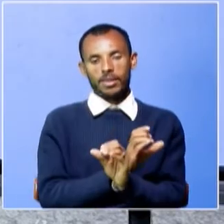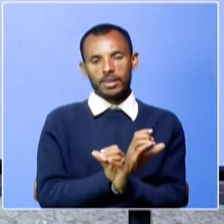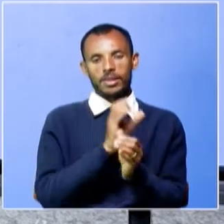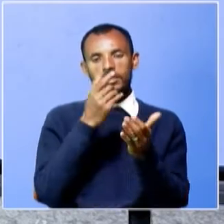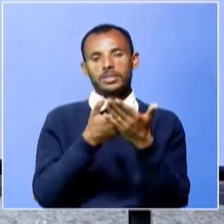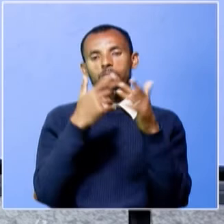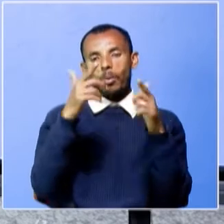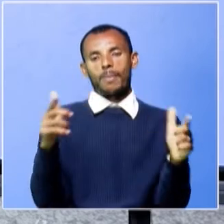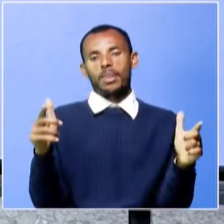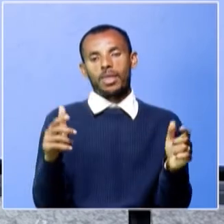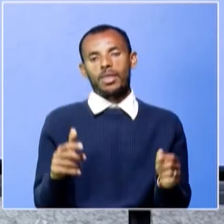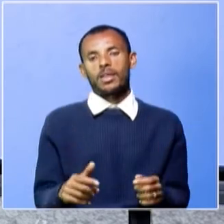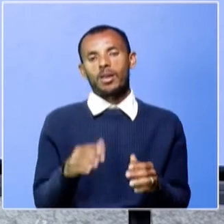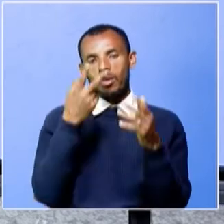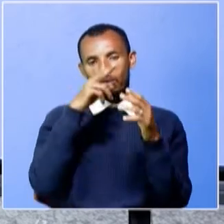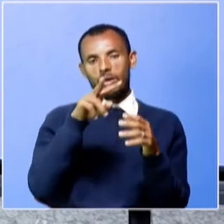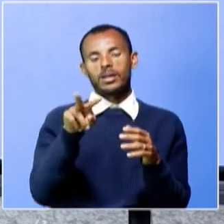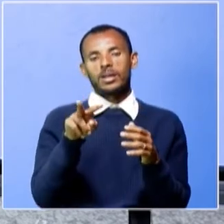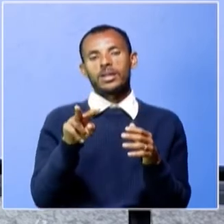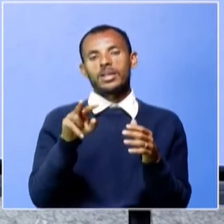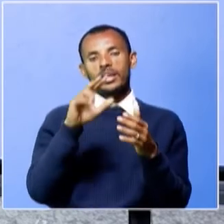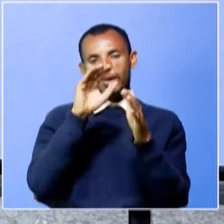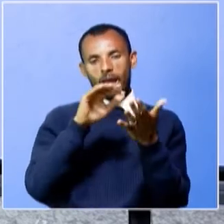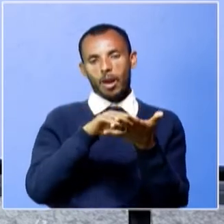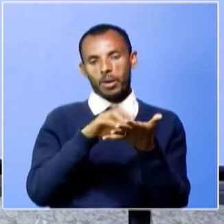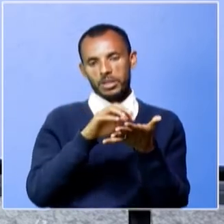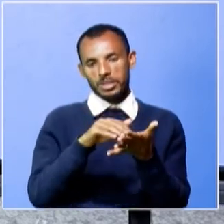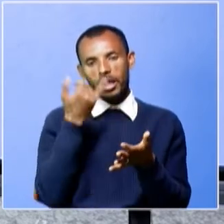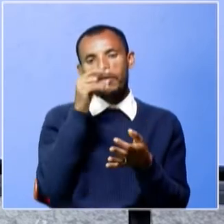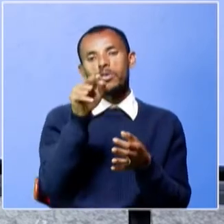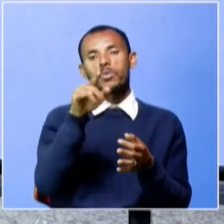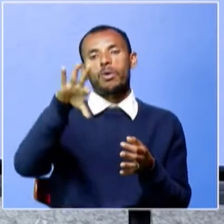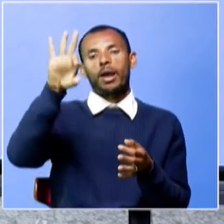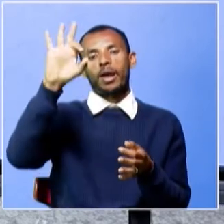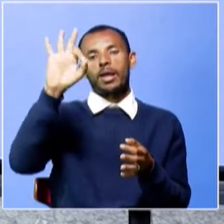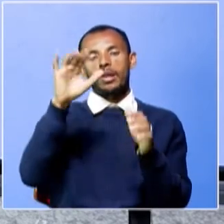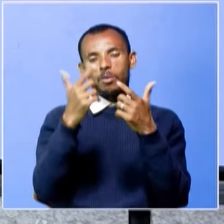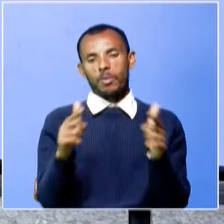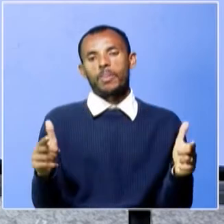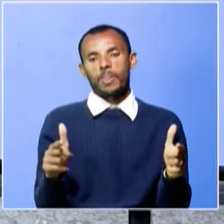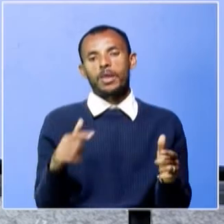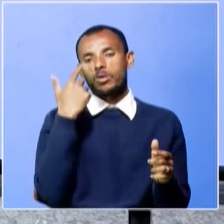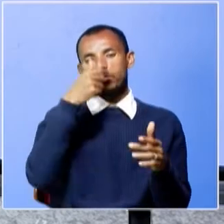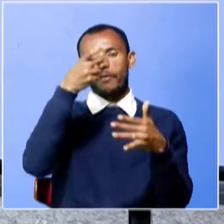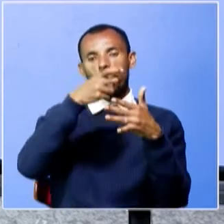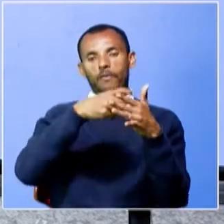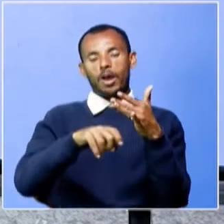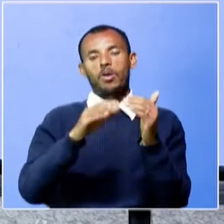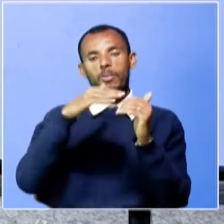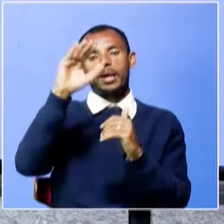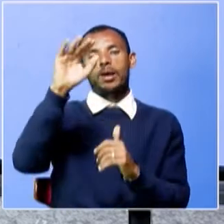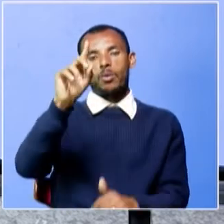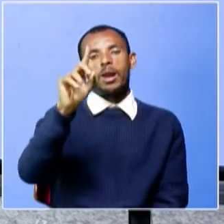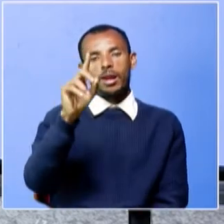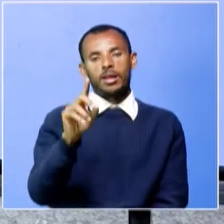the probabilities. Look, in your calculation, if you get a probability whose value is bigger than